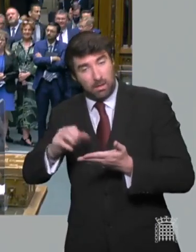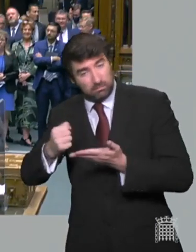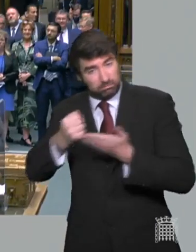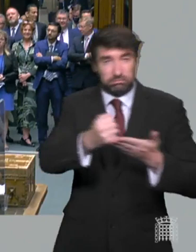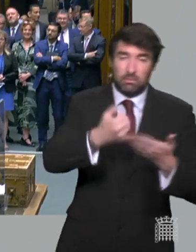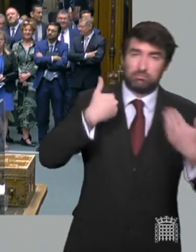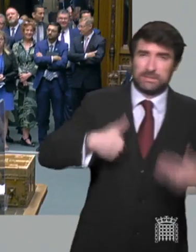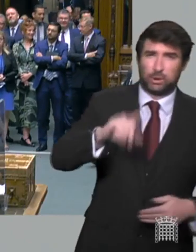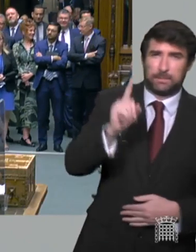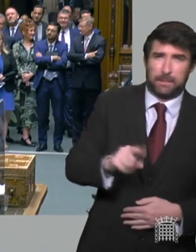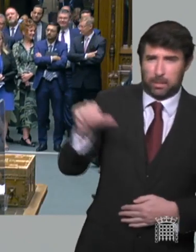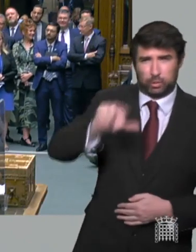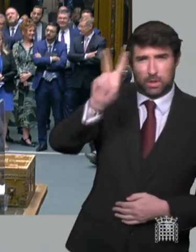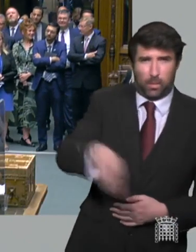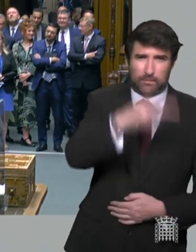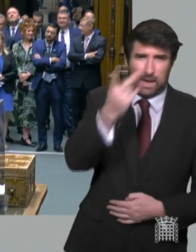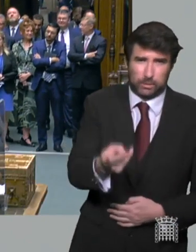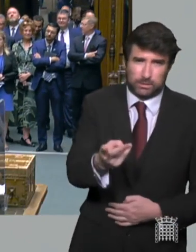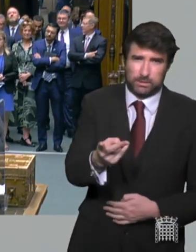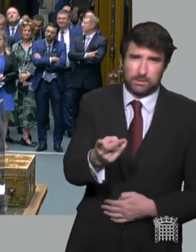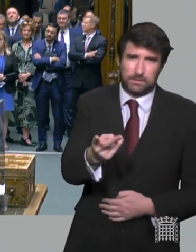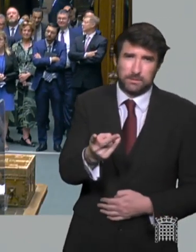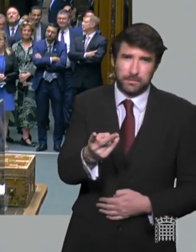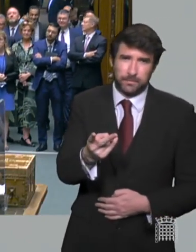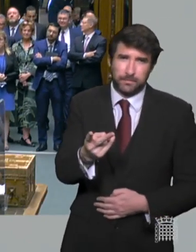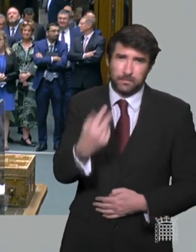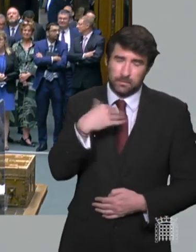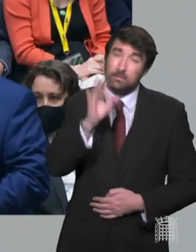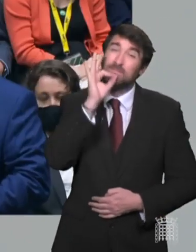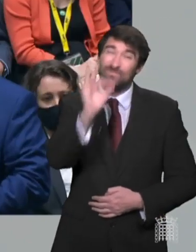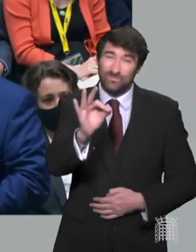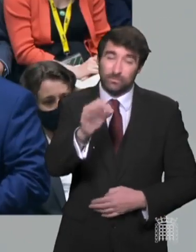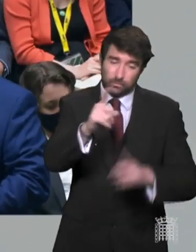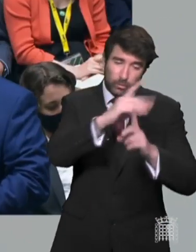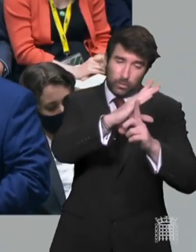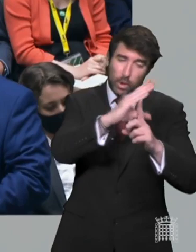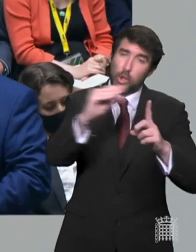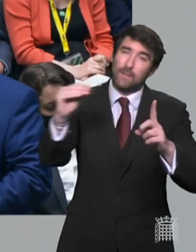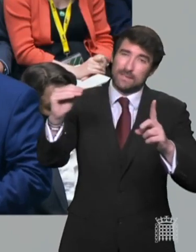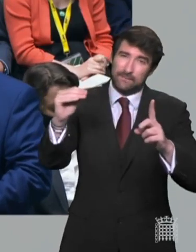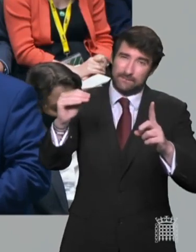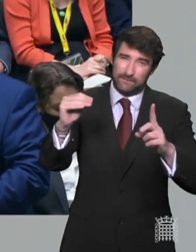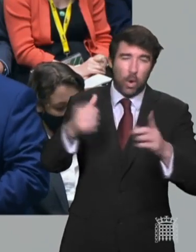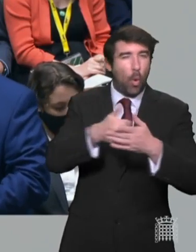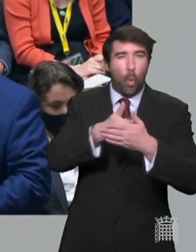Prime Minister, isn't this the case that this Tory tax hike is once again balancing the